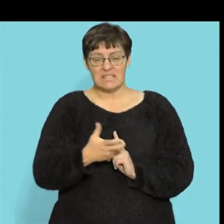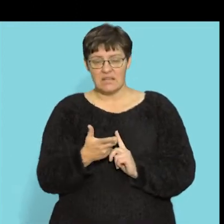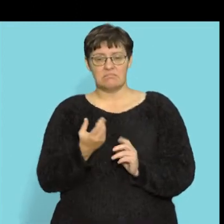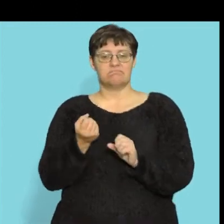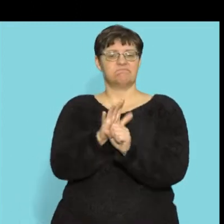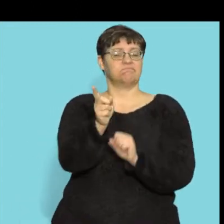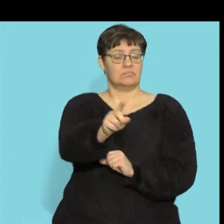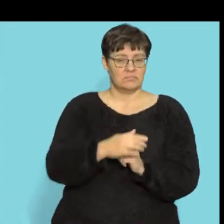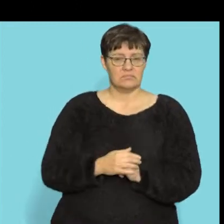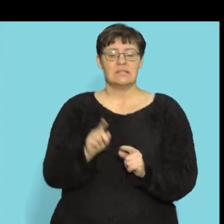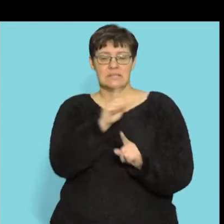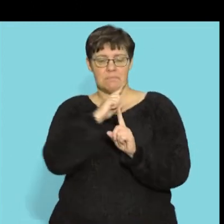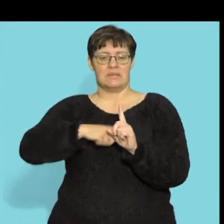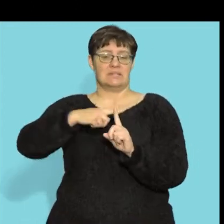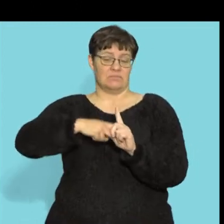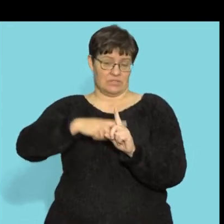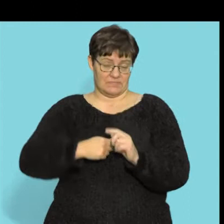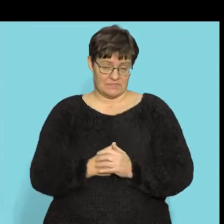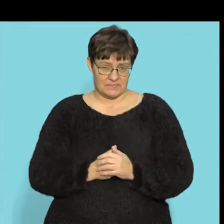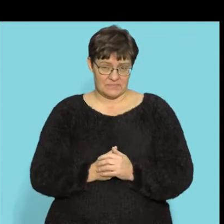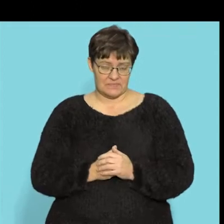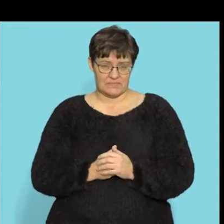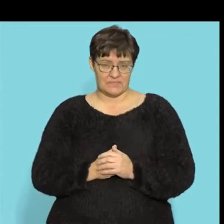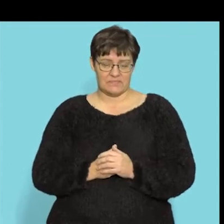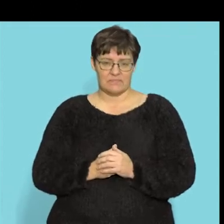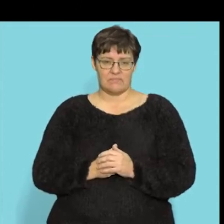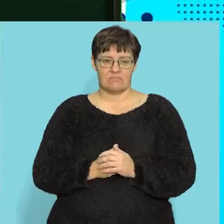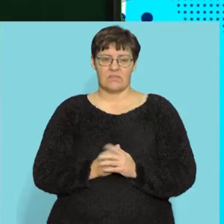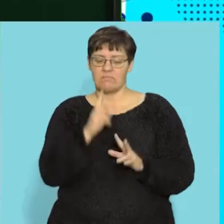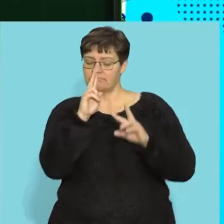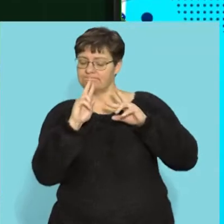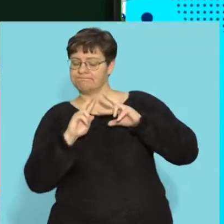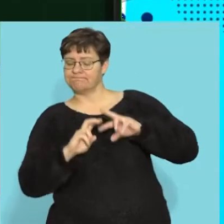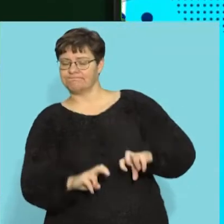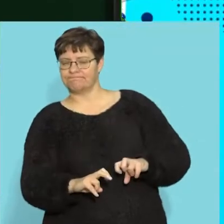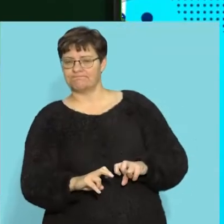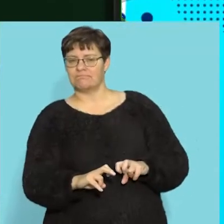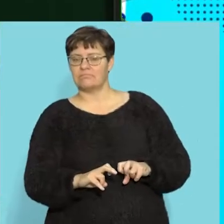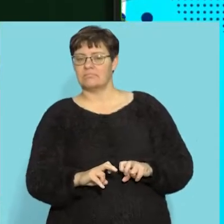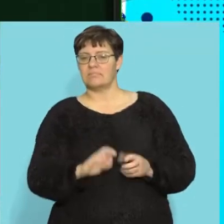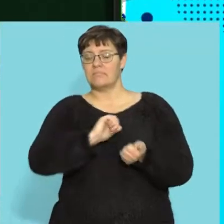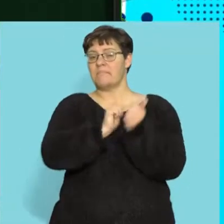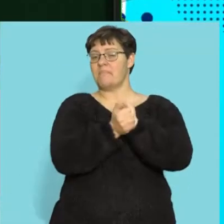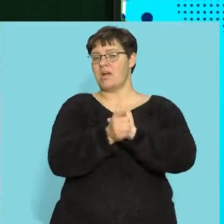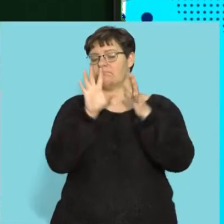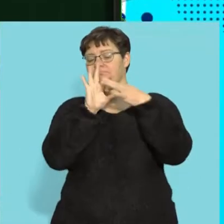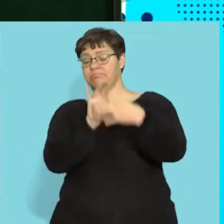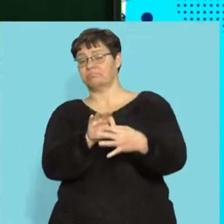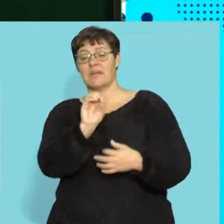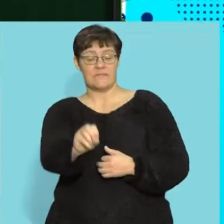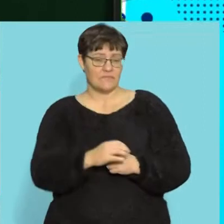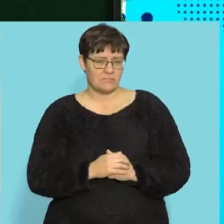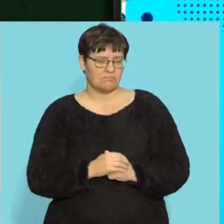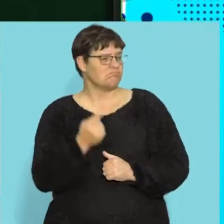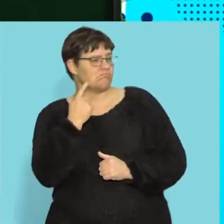temperature. But immediately when we want to explore those mathematical relationships, we also want to think about the scientific